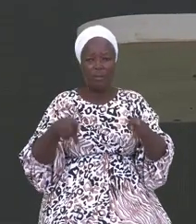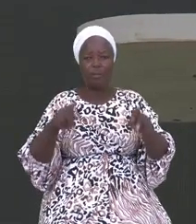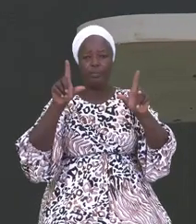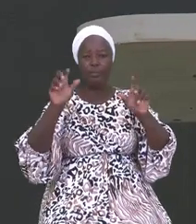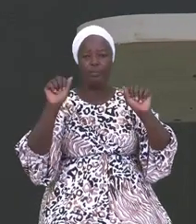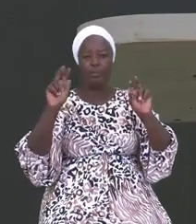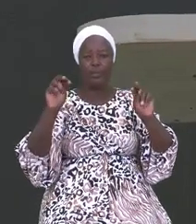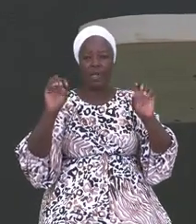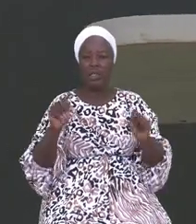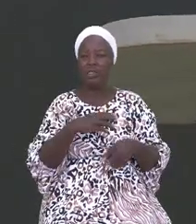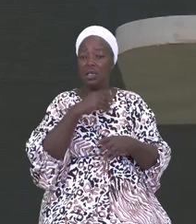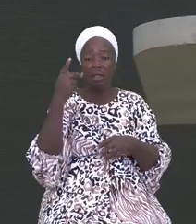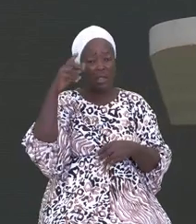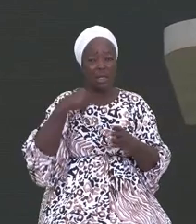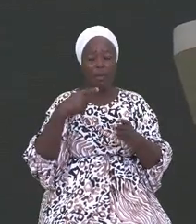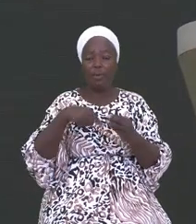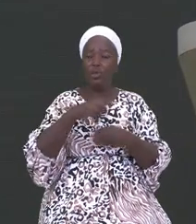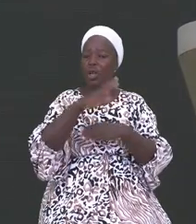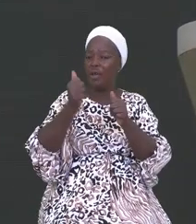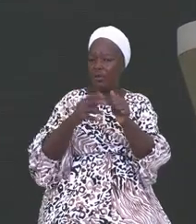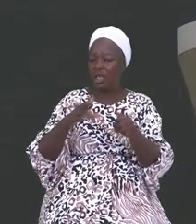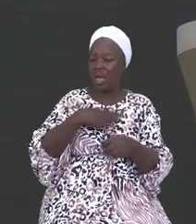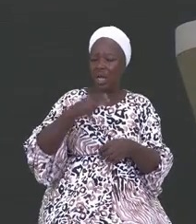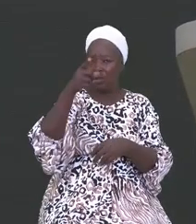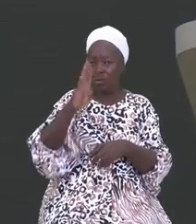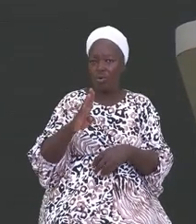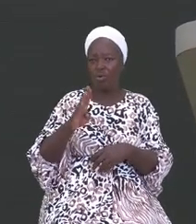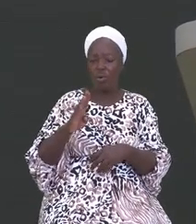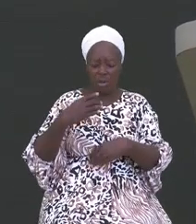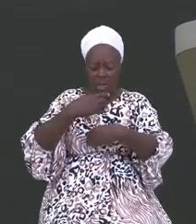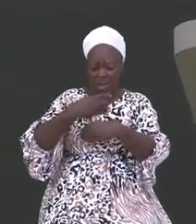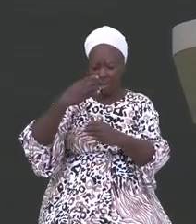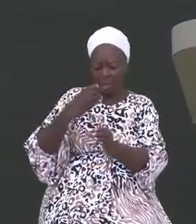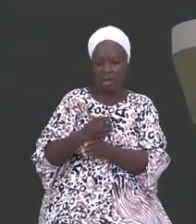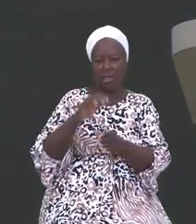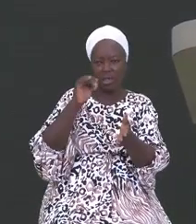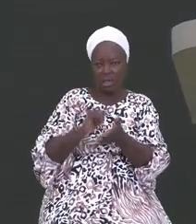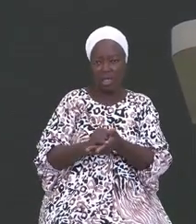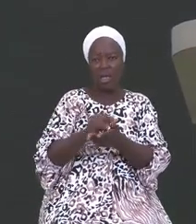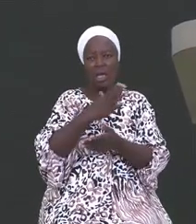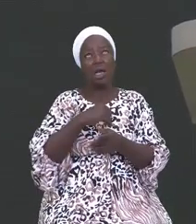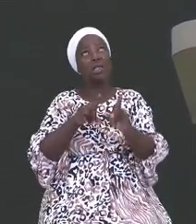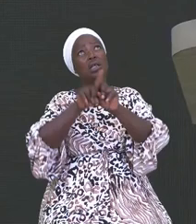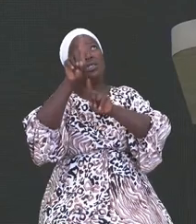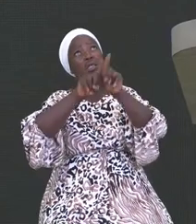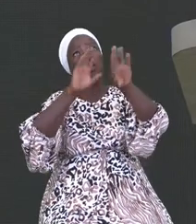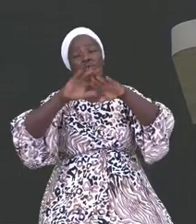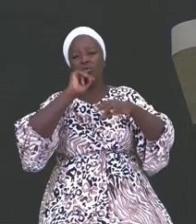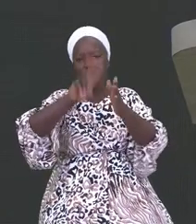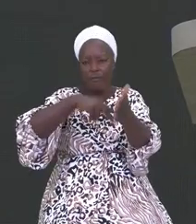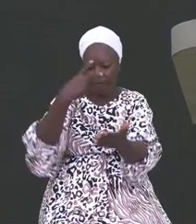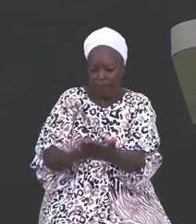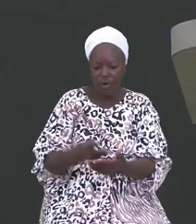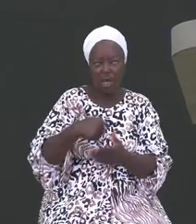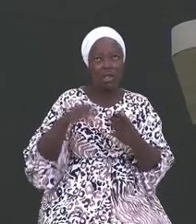orbits and everything, and God regulates that, and the stars do not fall, and the